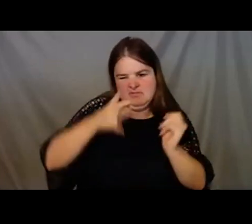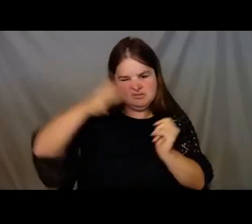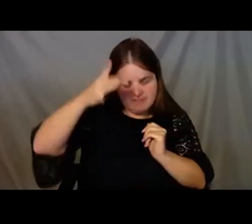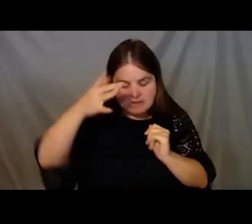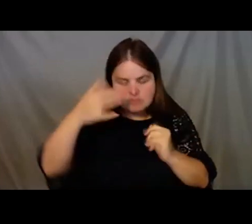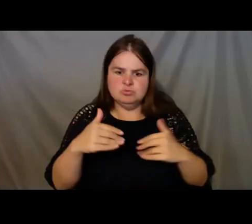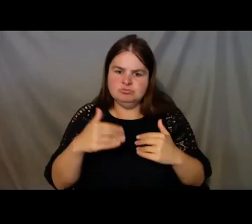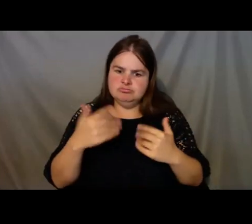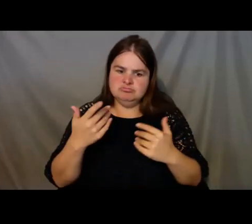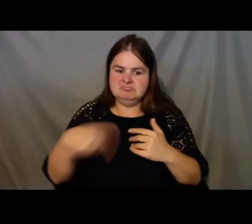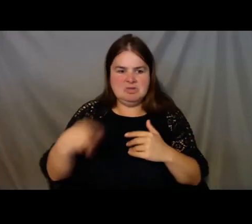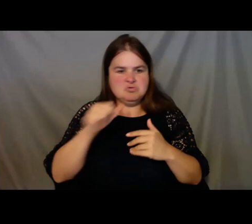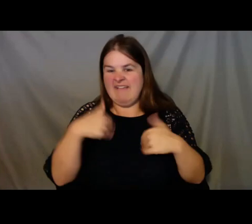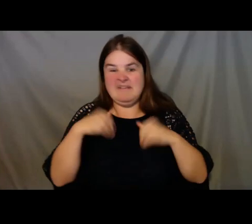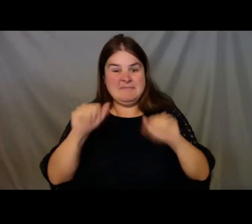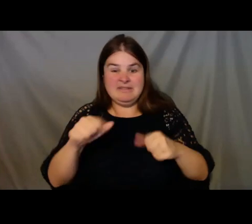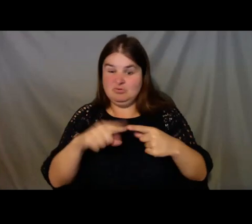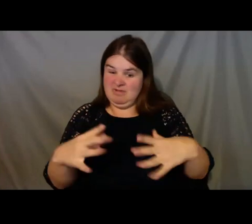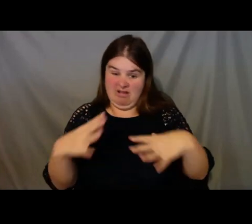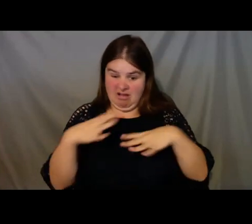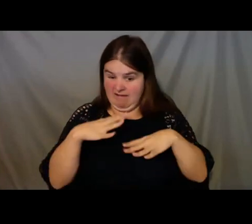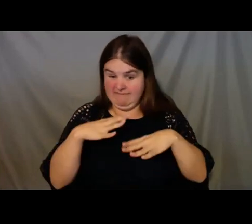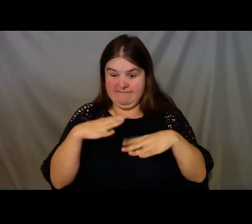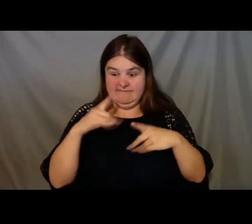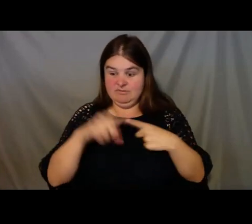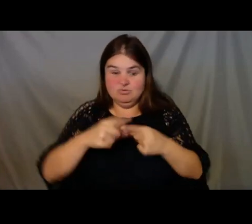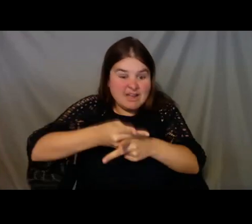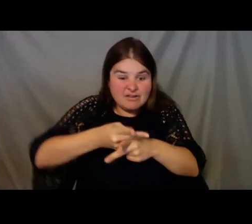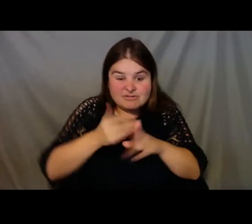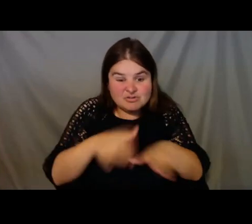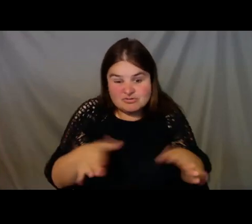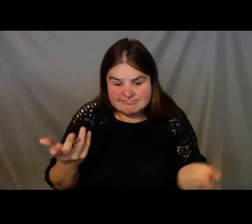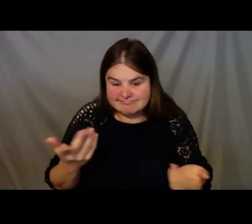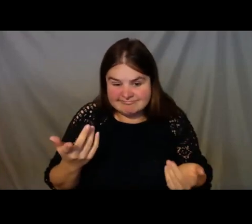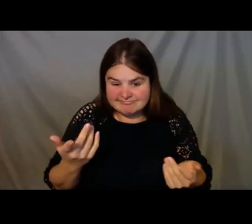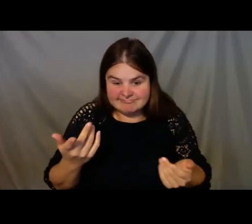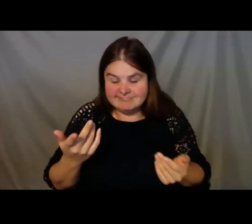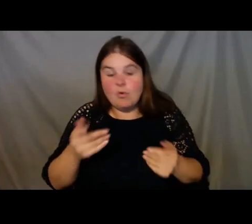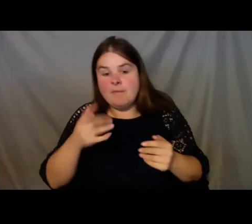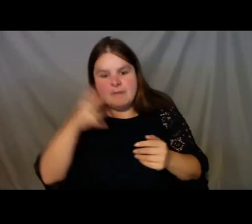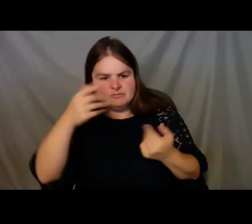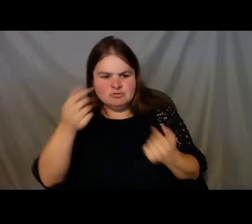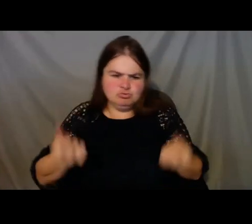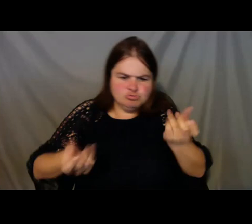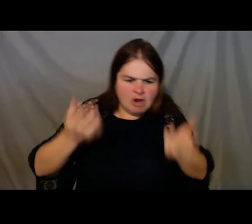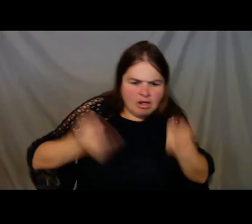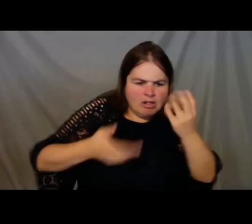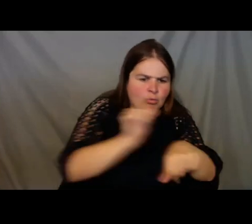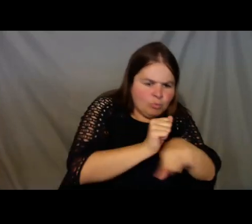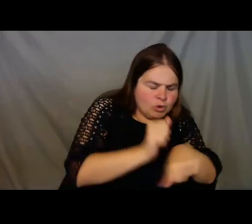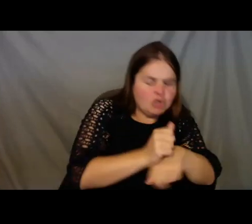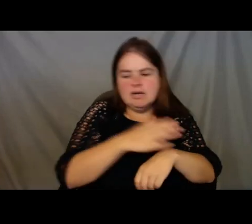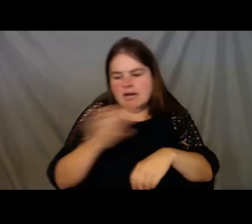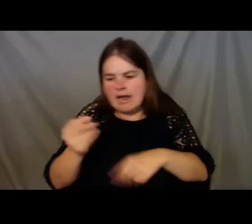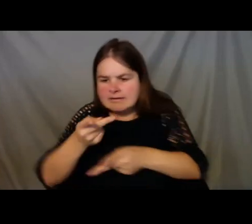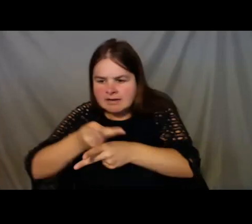the inability to take time off in order to take care of their child and having to juggle both, right?